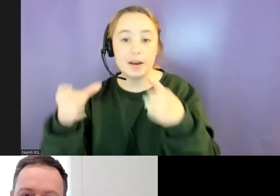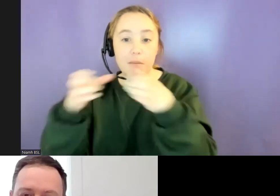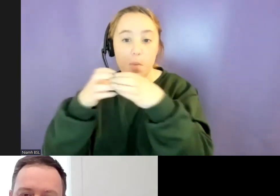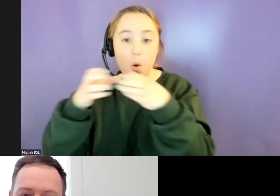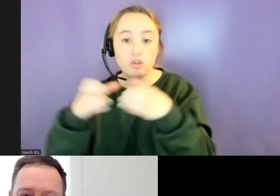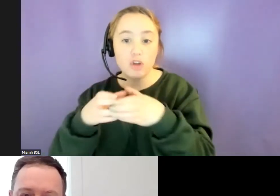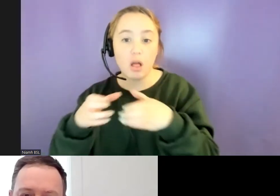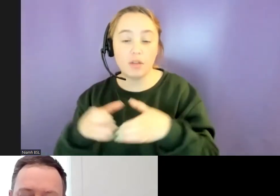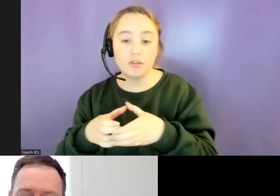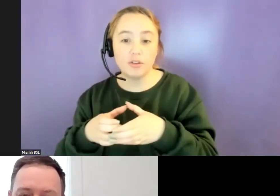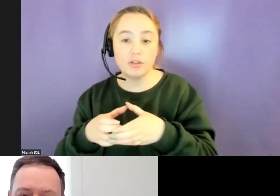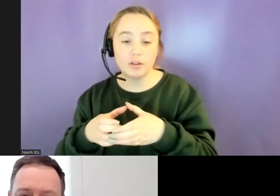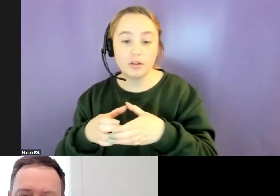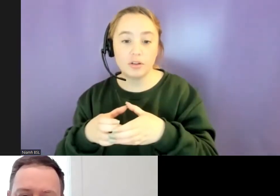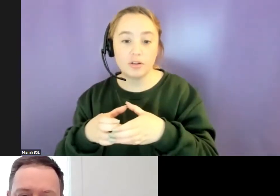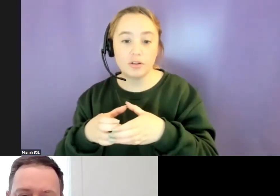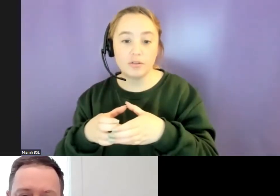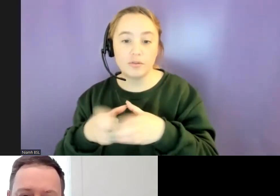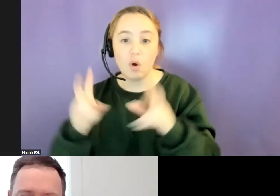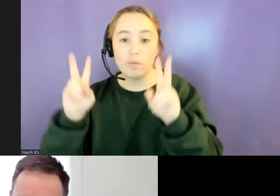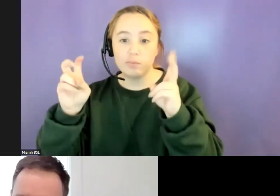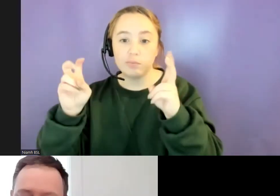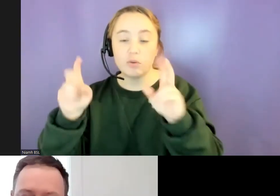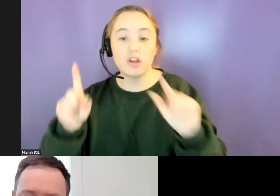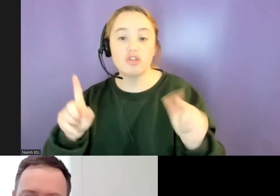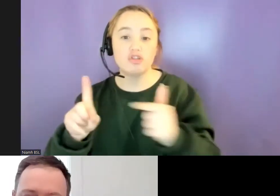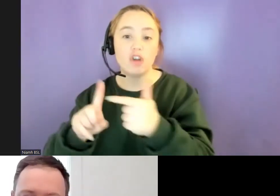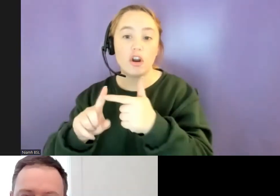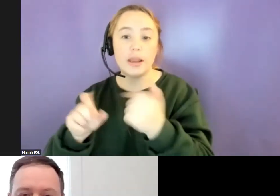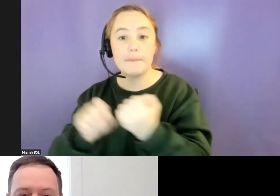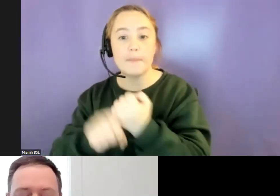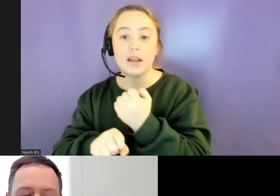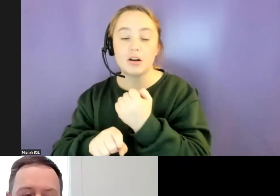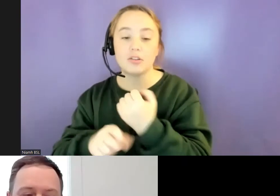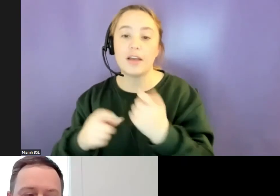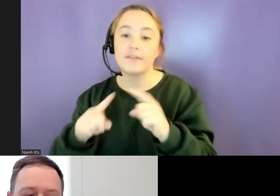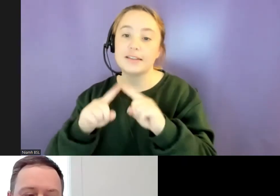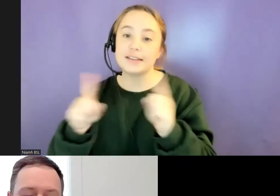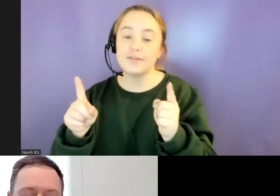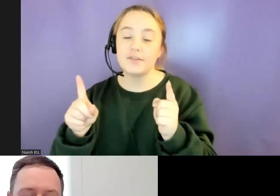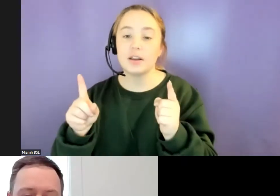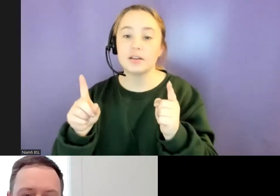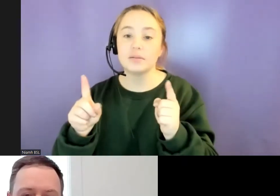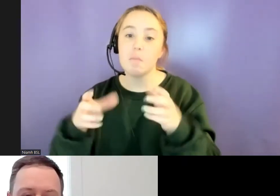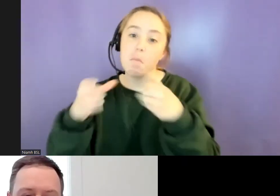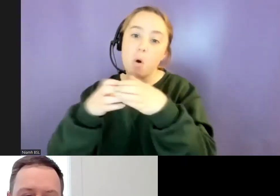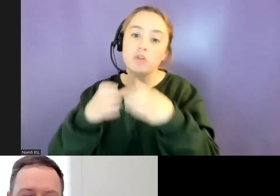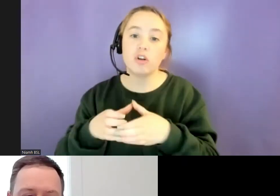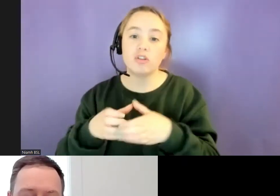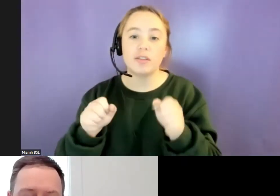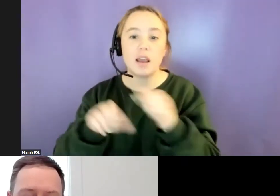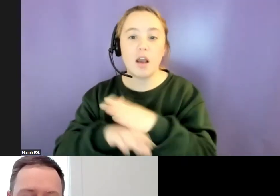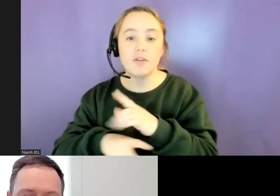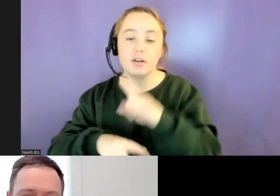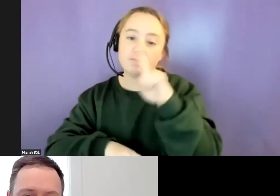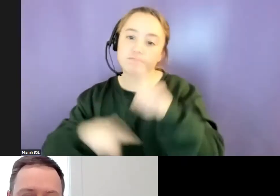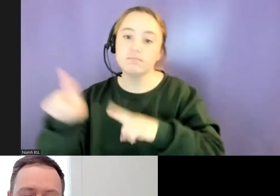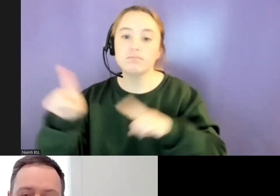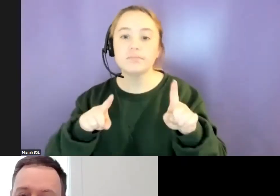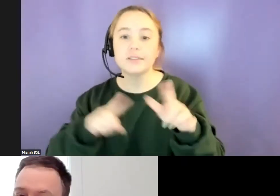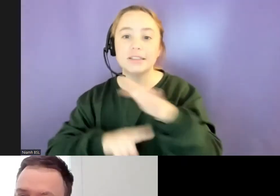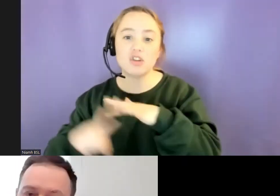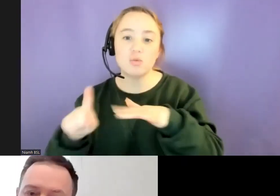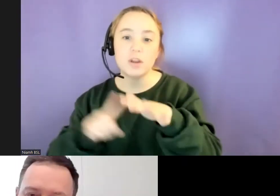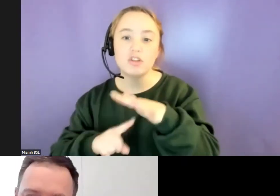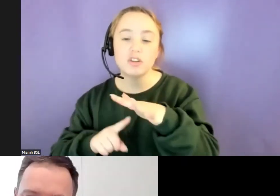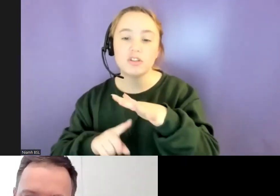Makers that cover various situations. It may be, for example, it will focus on